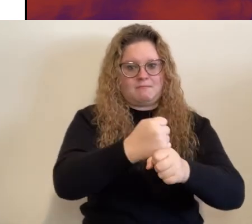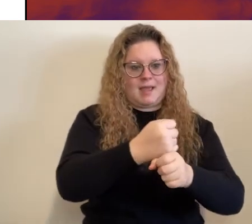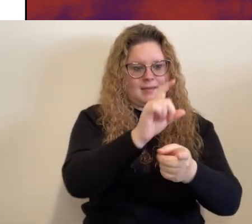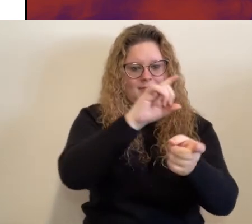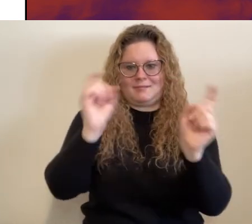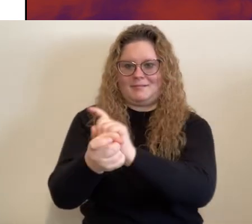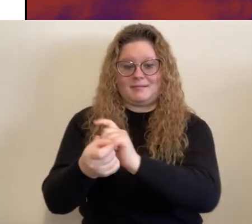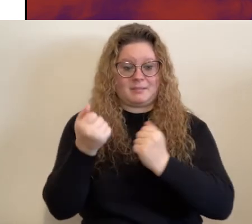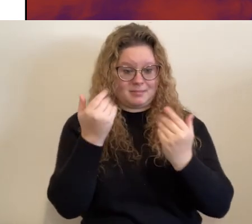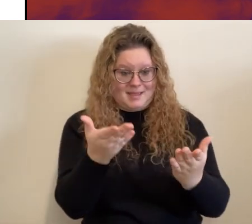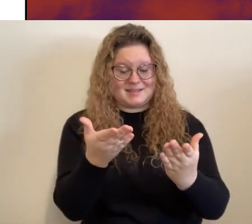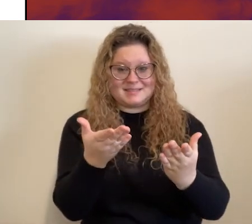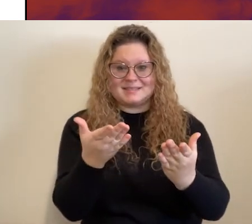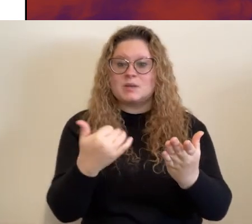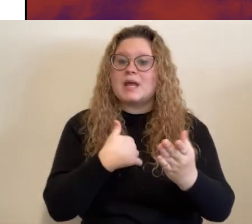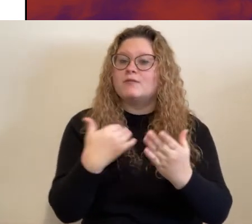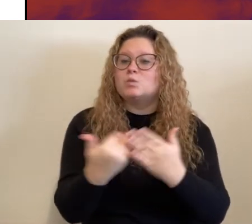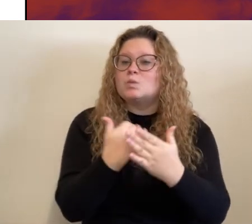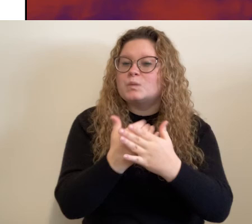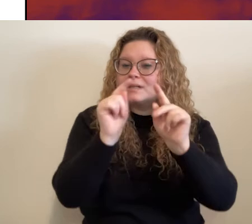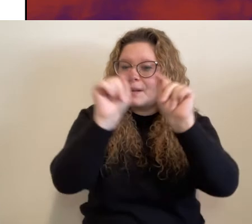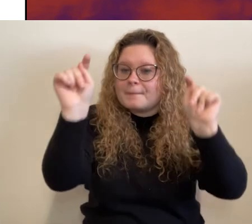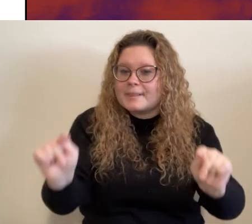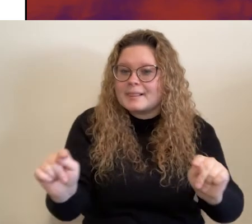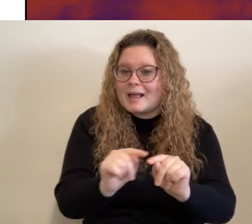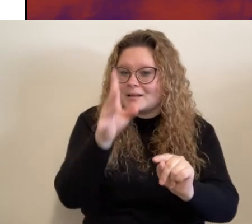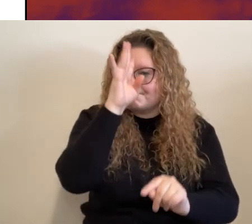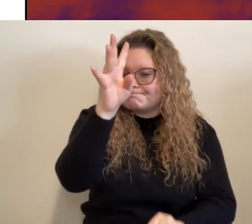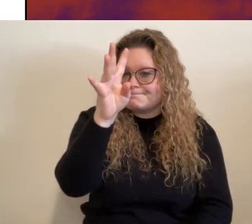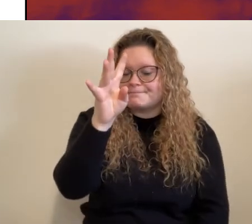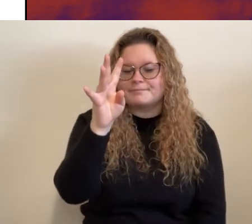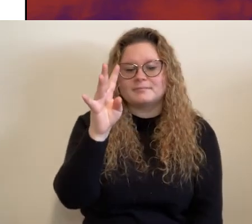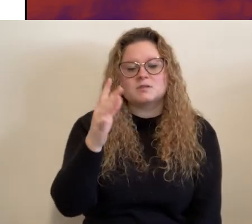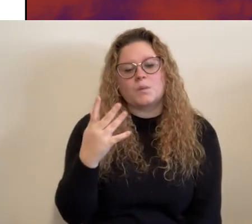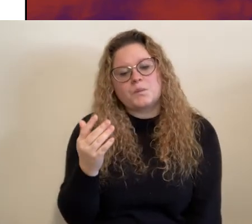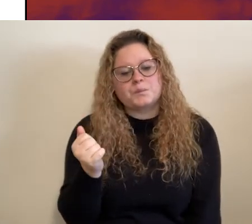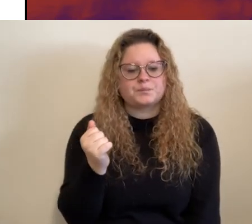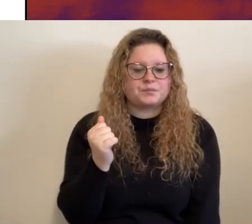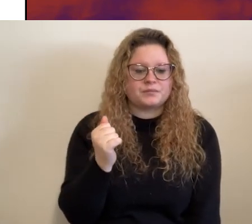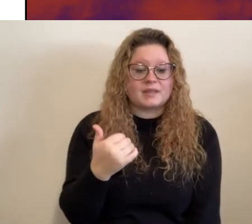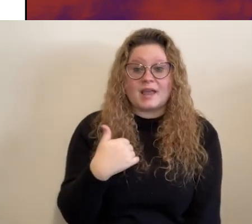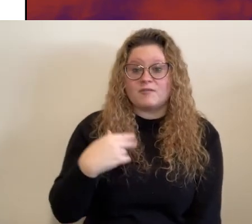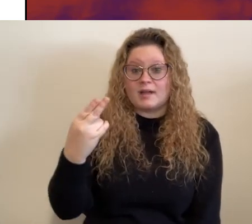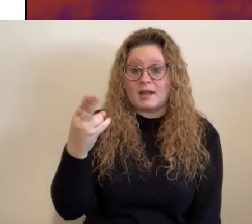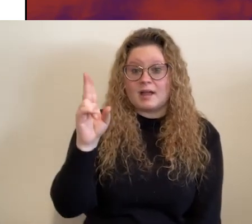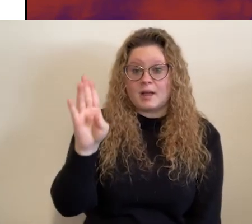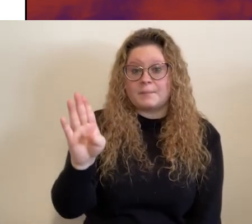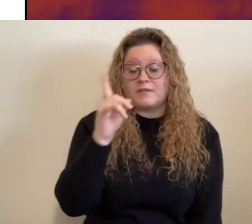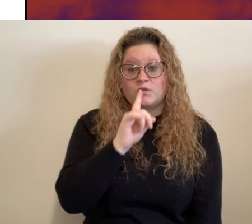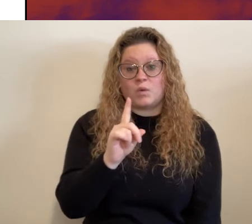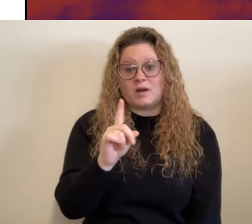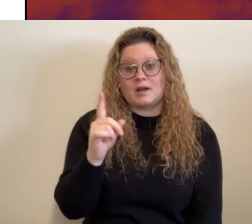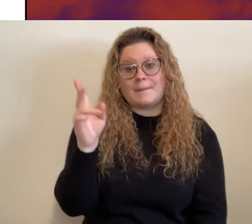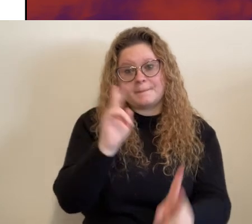sorts of different templates. So when they're doing like, they have like a hub where student artists performing things,